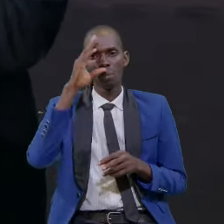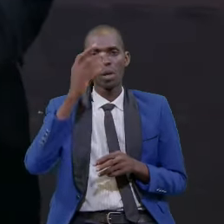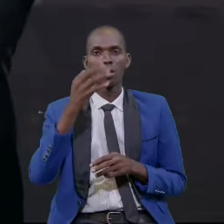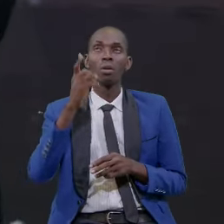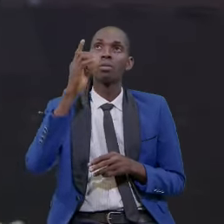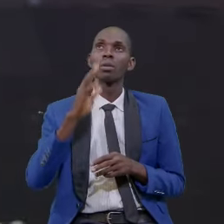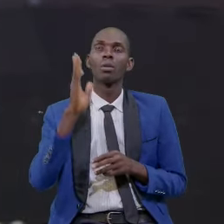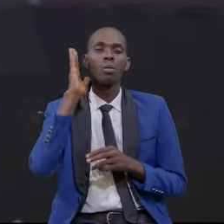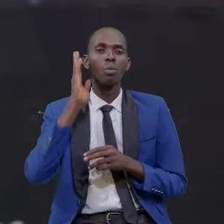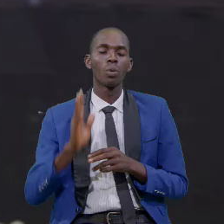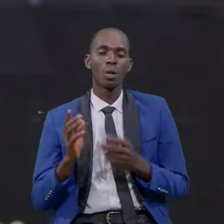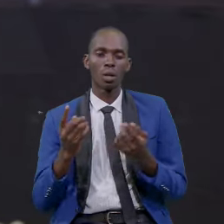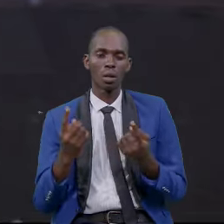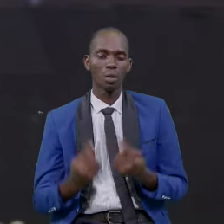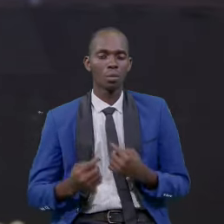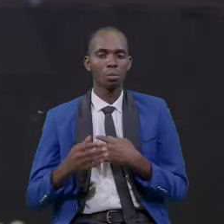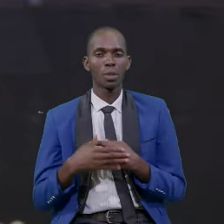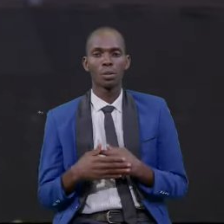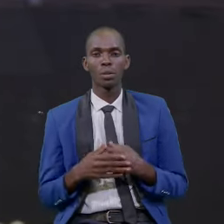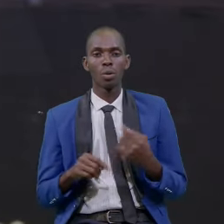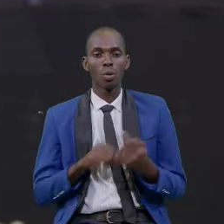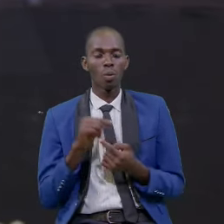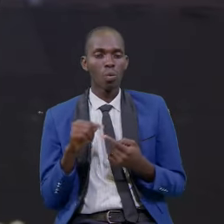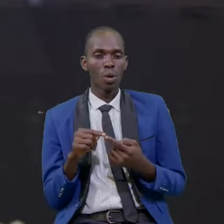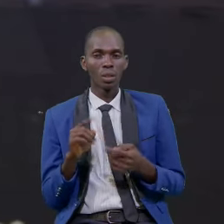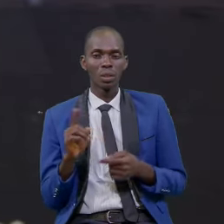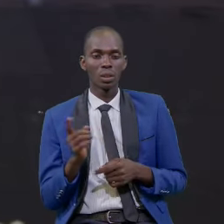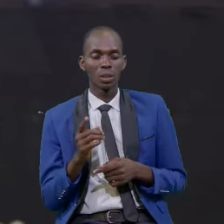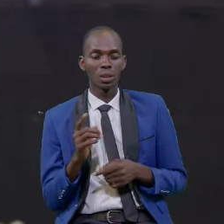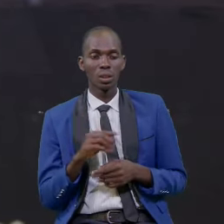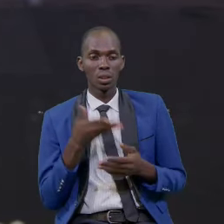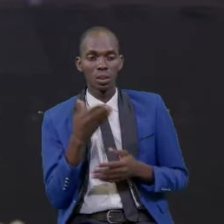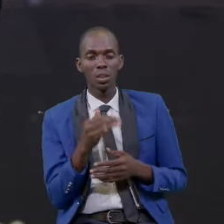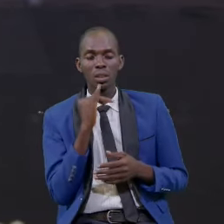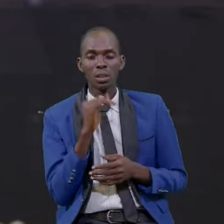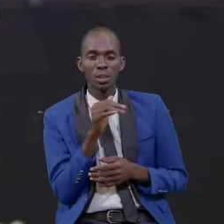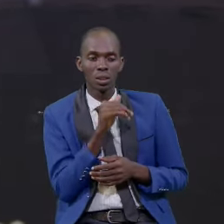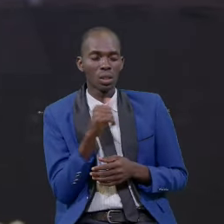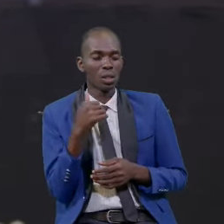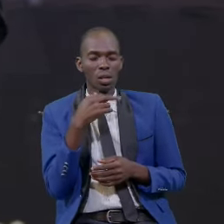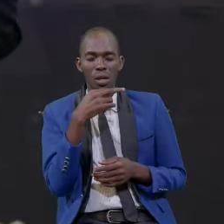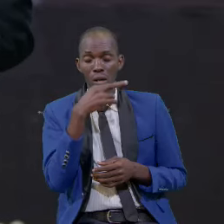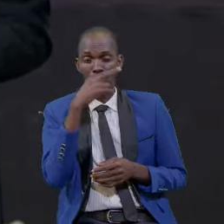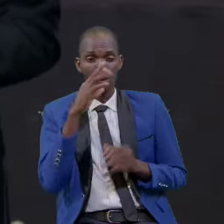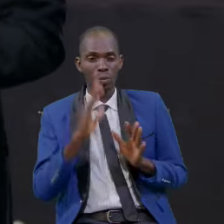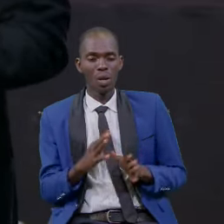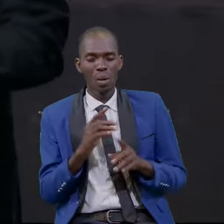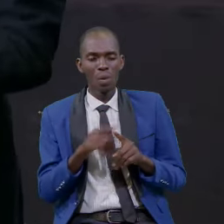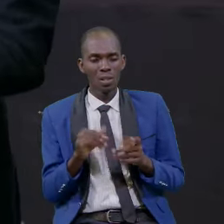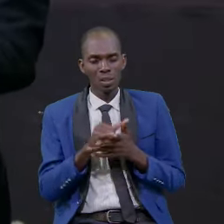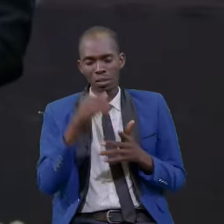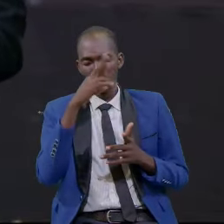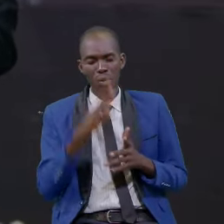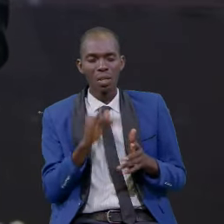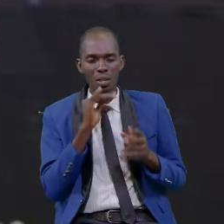You know, when there is a criminal, and that criminal is evasive, difficult to arrest, the